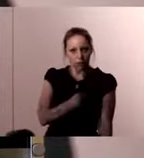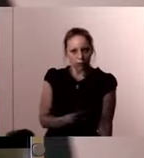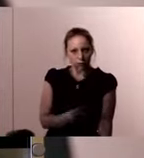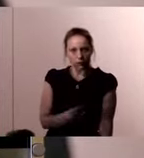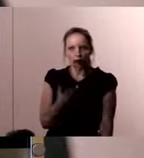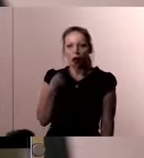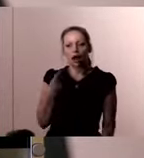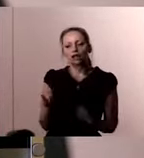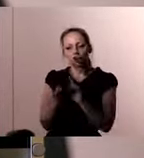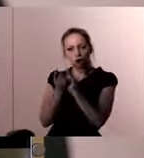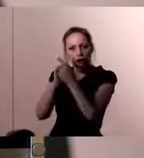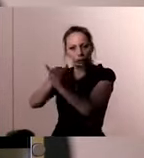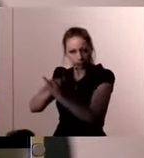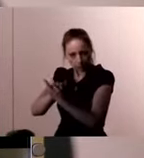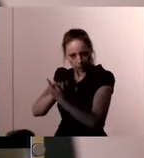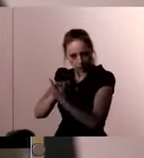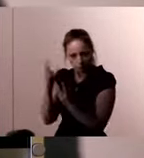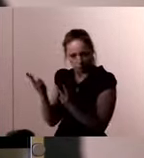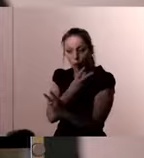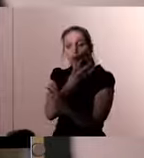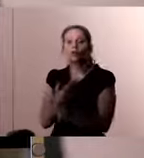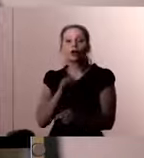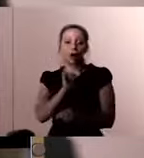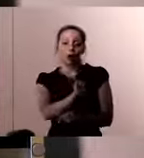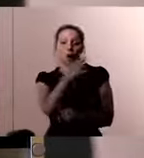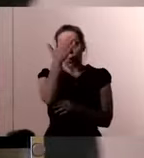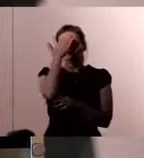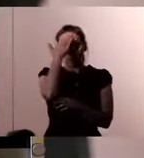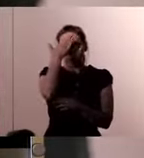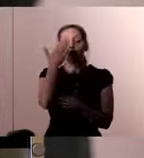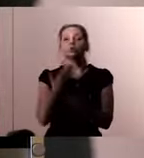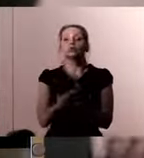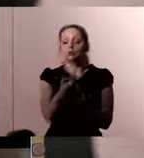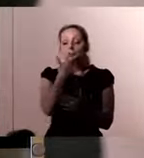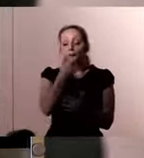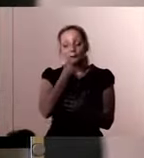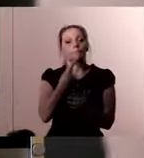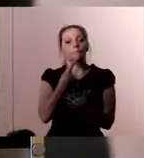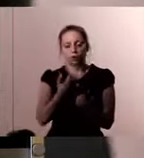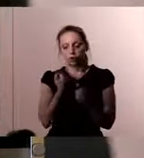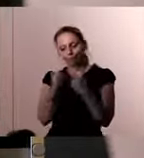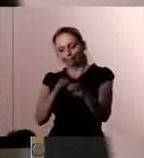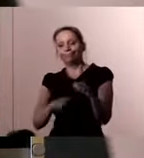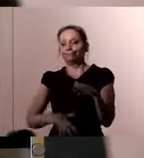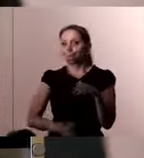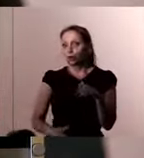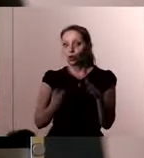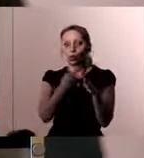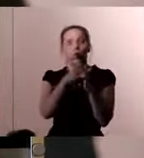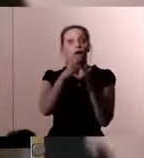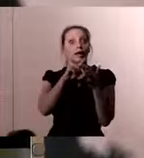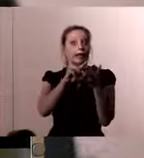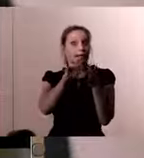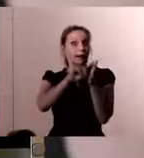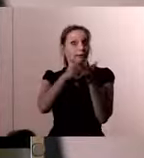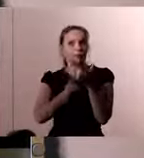of betrayal. Gabby's mother, Kiana, was on the contraceptive pill. At least that's what her keepers thought.